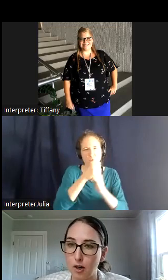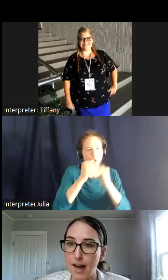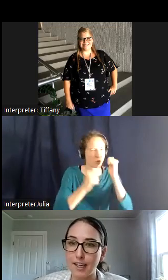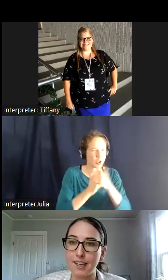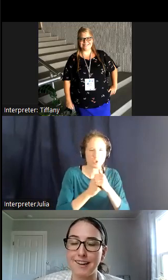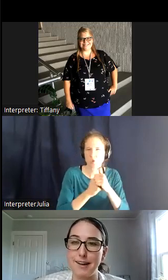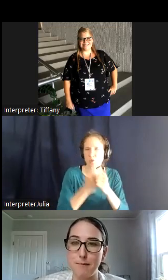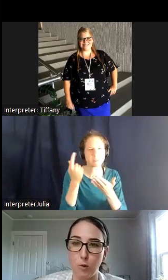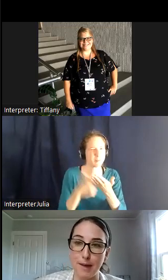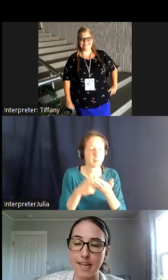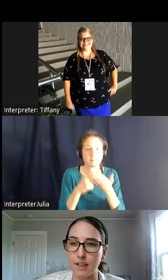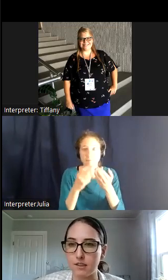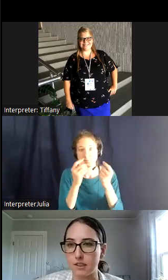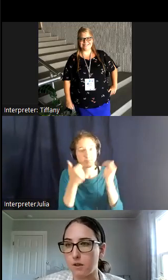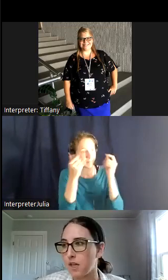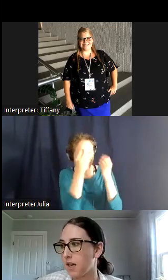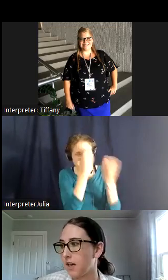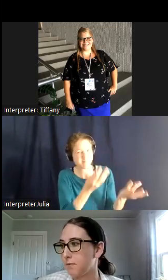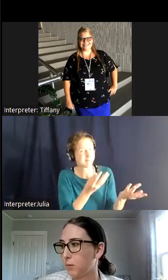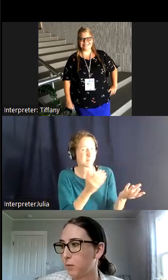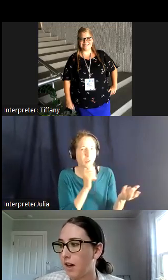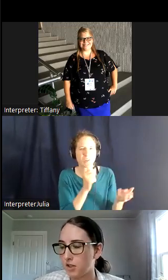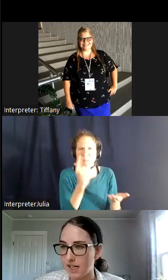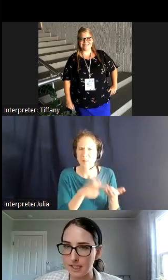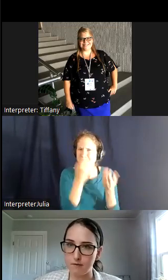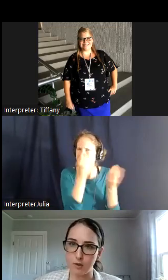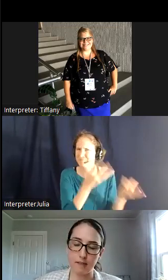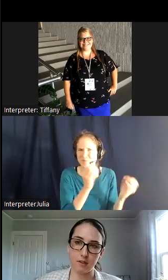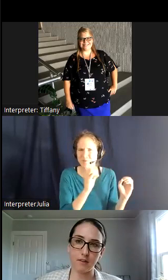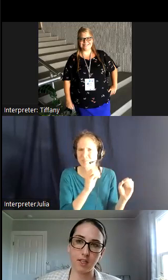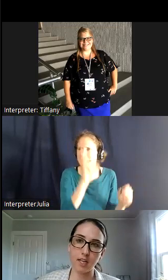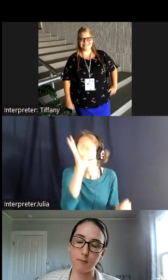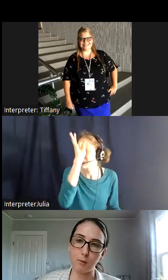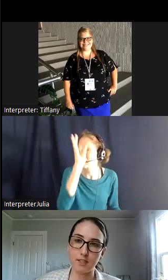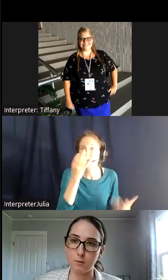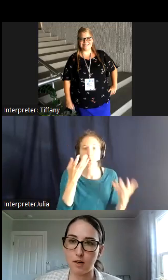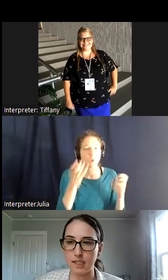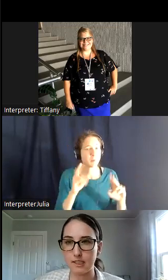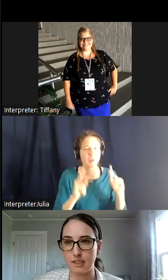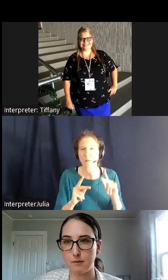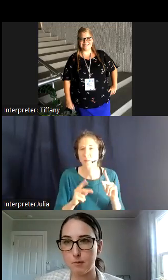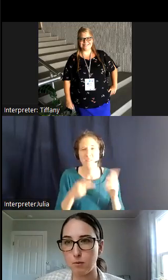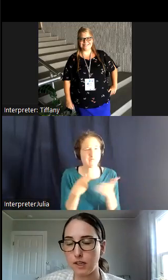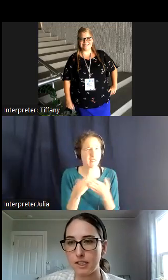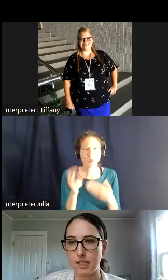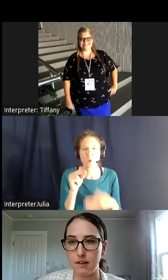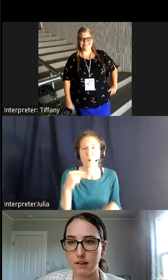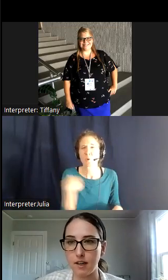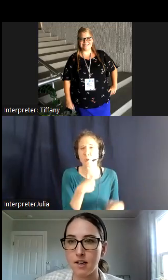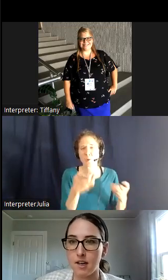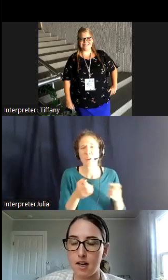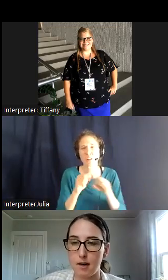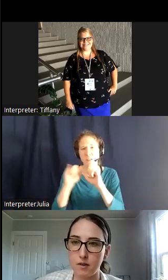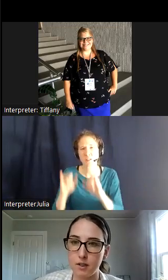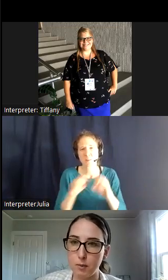always automatic or made. And so we are not trying to set folks up for failure here, but we do want these systems to be working